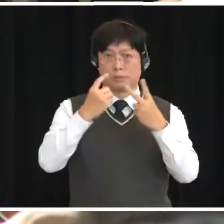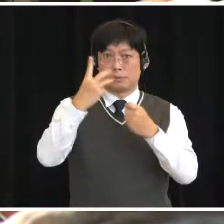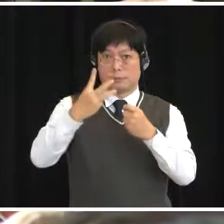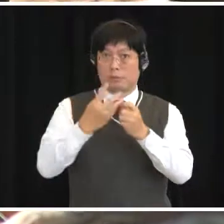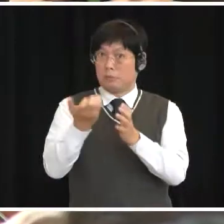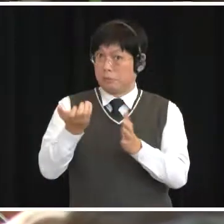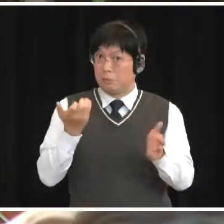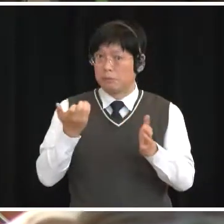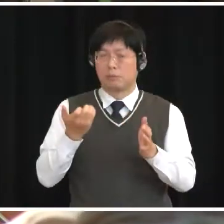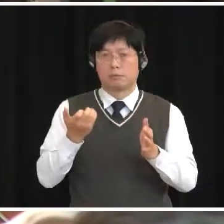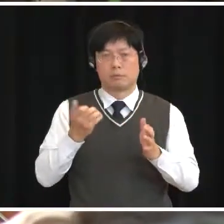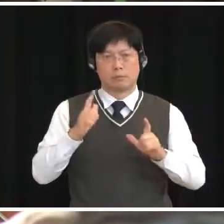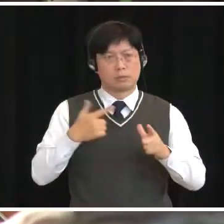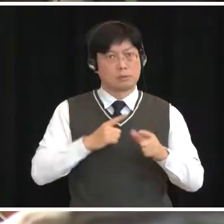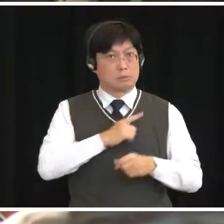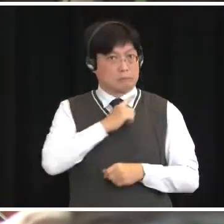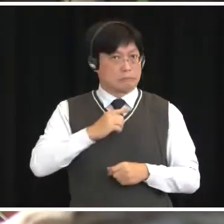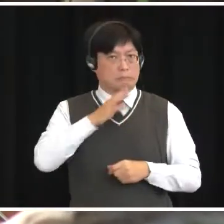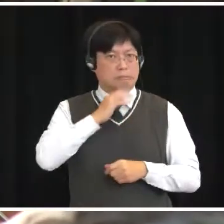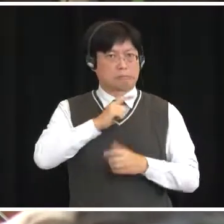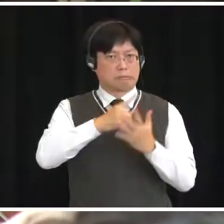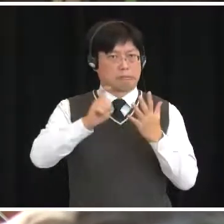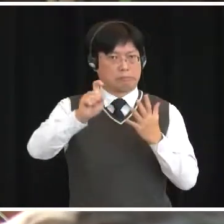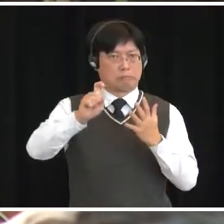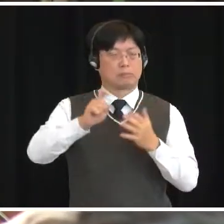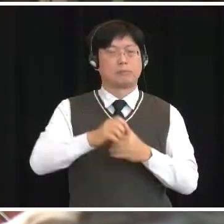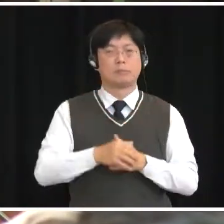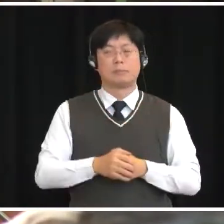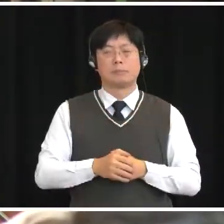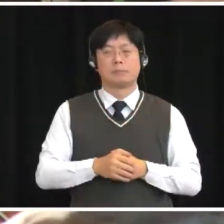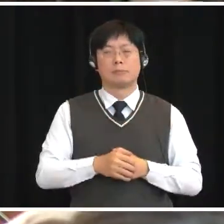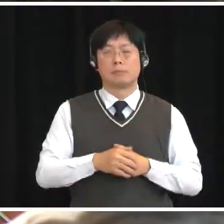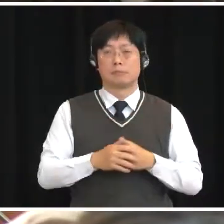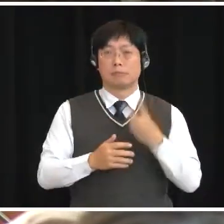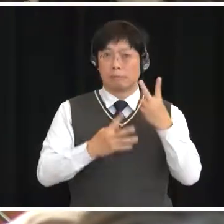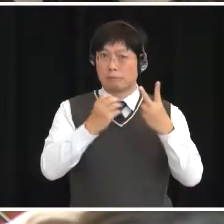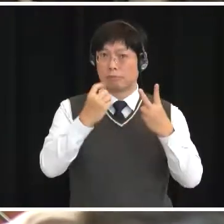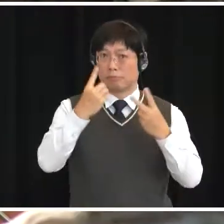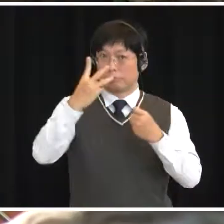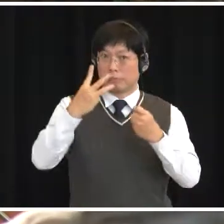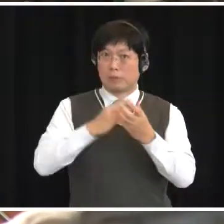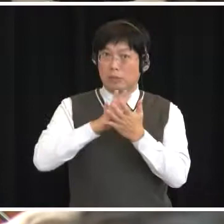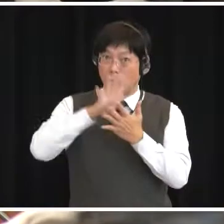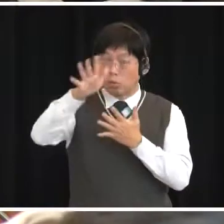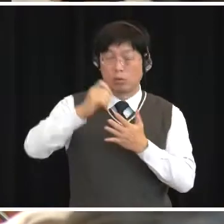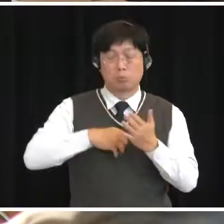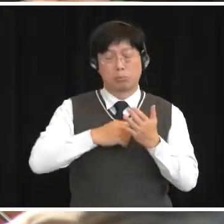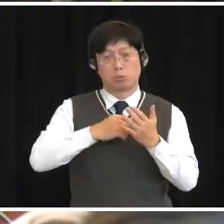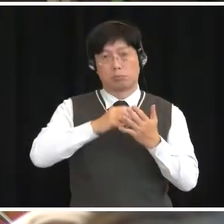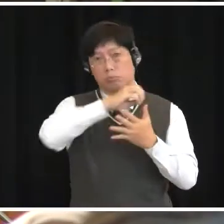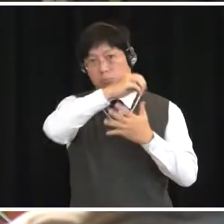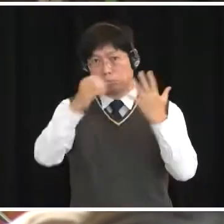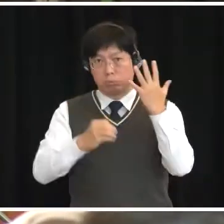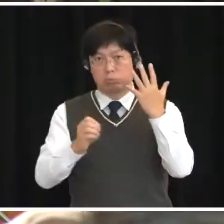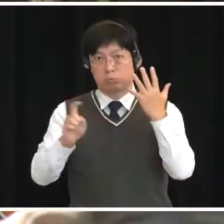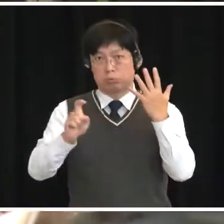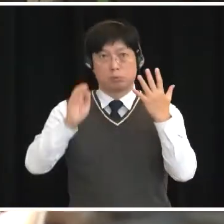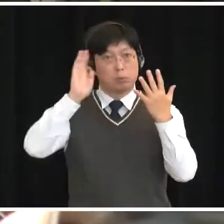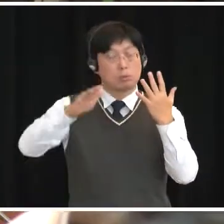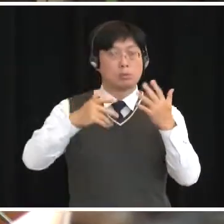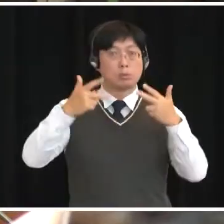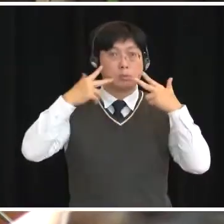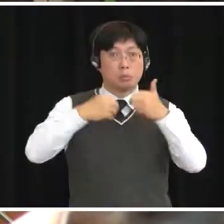the indigenous children or community is not among the top 10